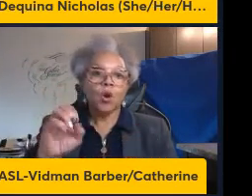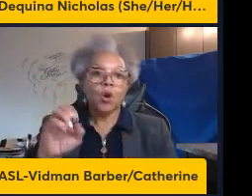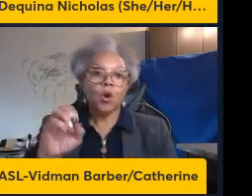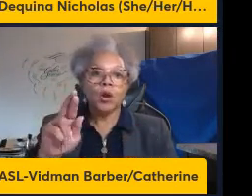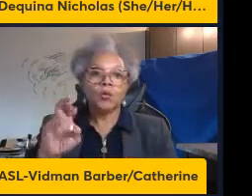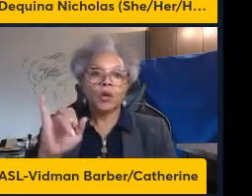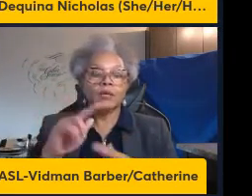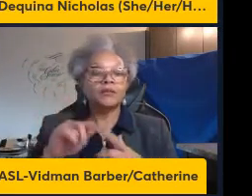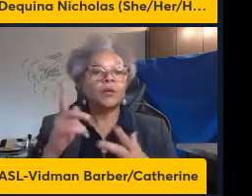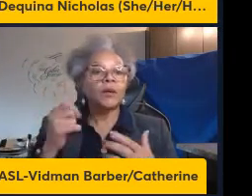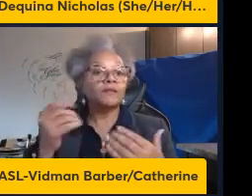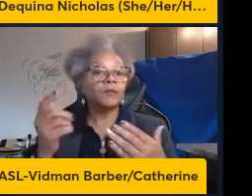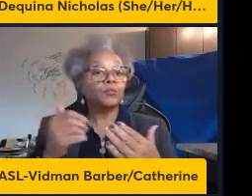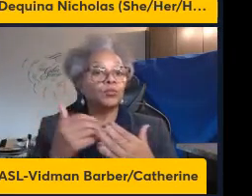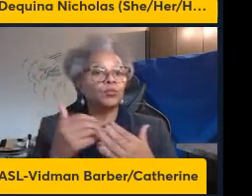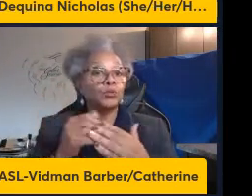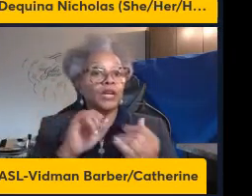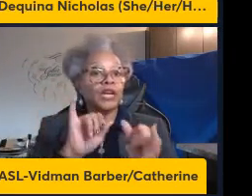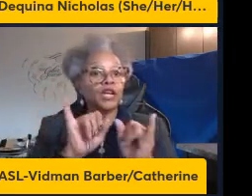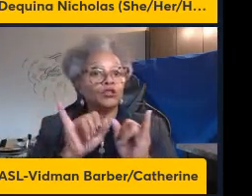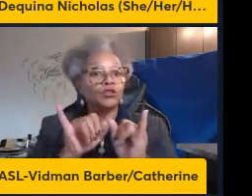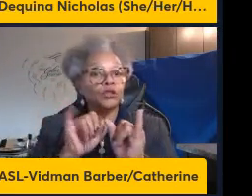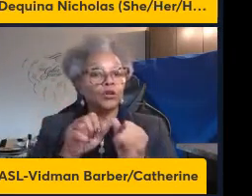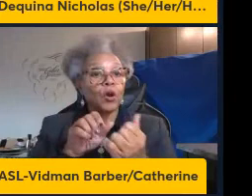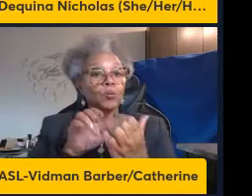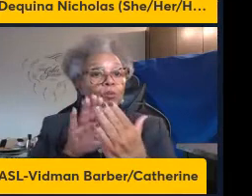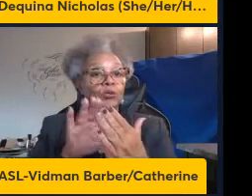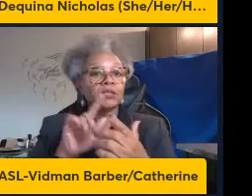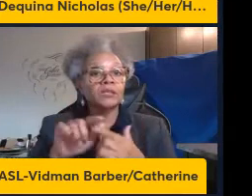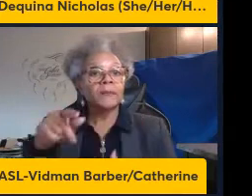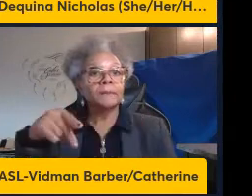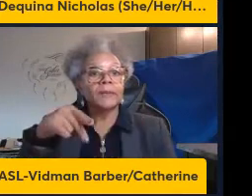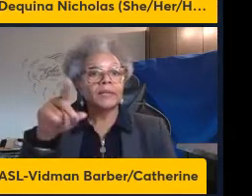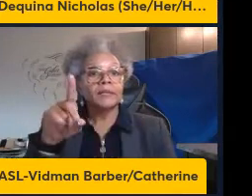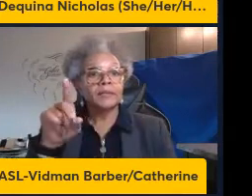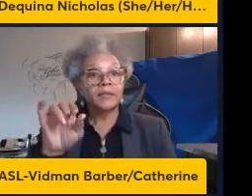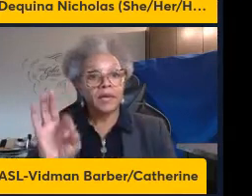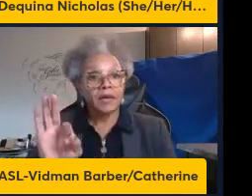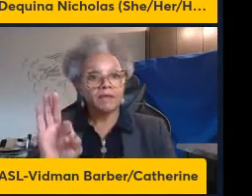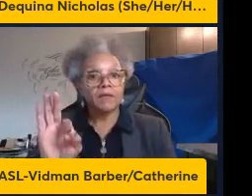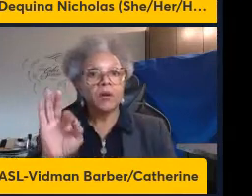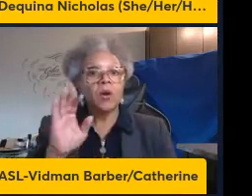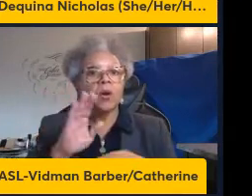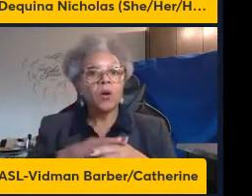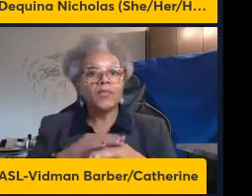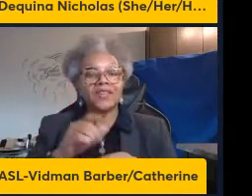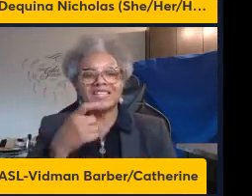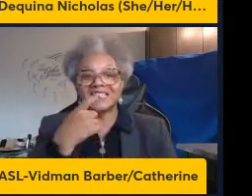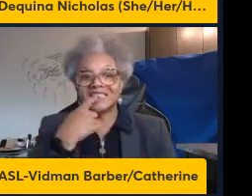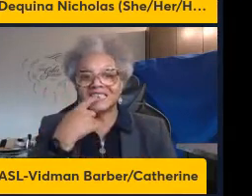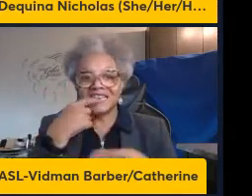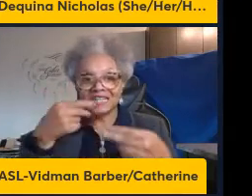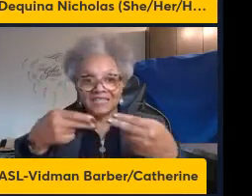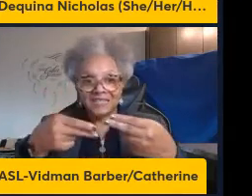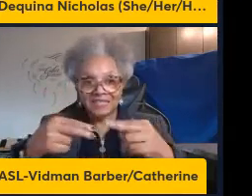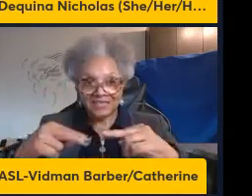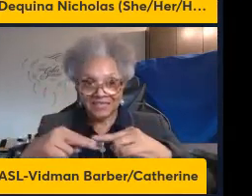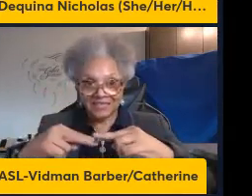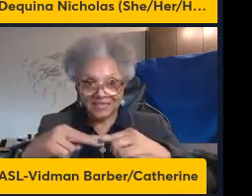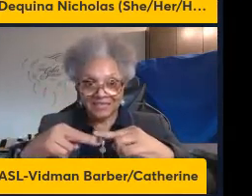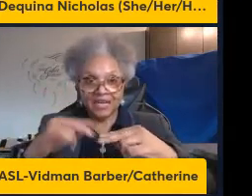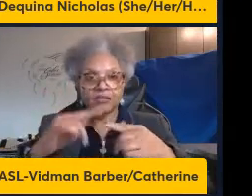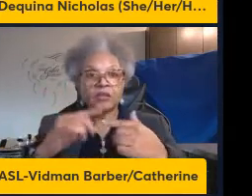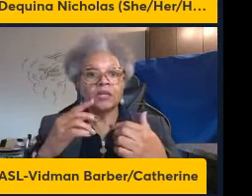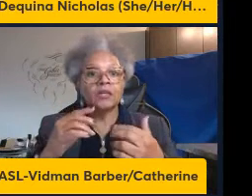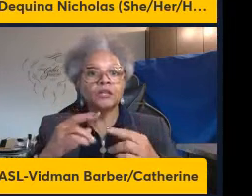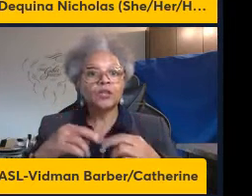engineering approaches. And we are basically 3D printing PVDF onto glass slides, and then using these slides to build this lipid microarray